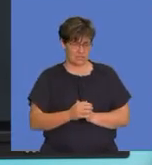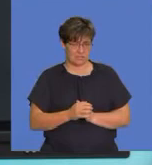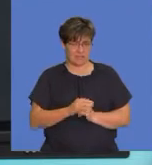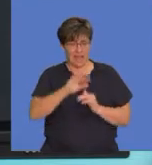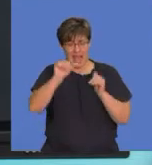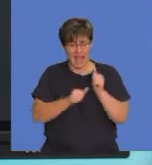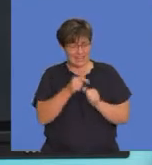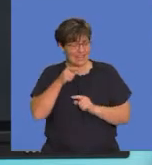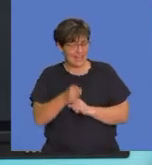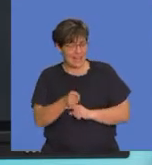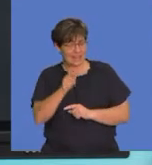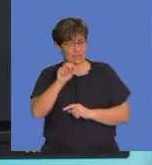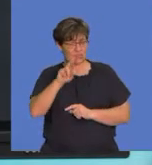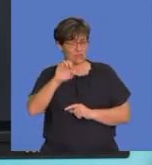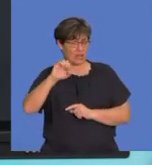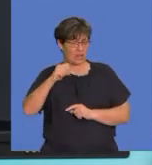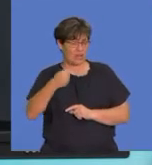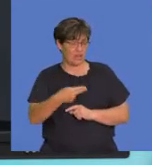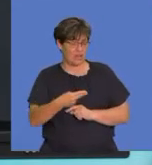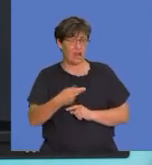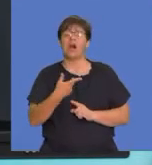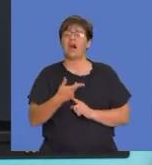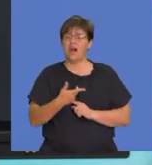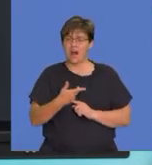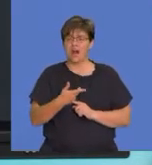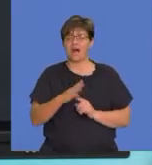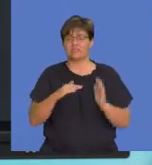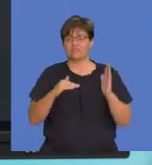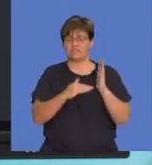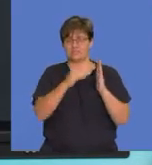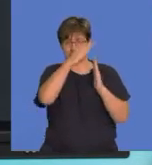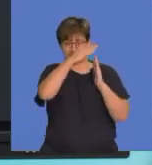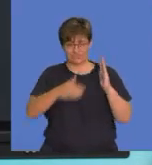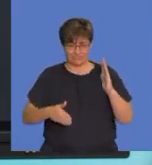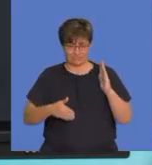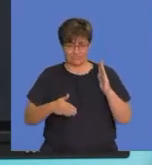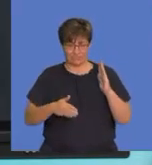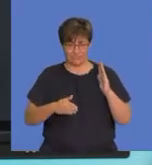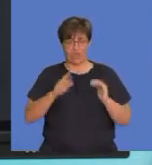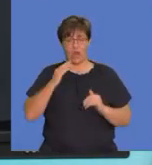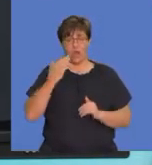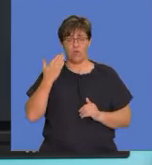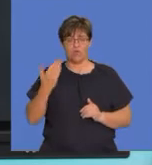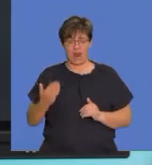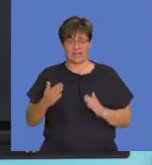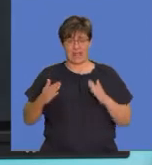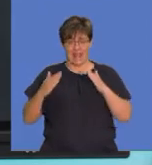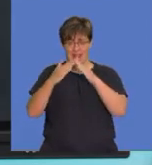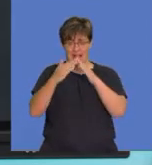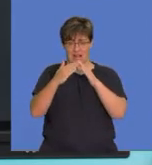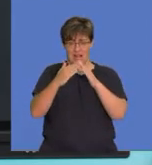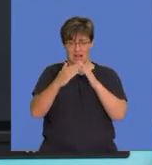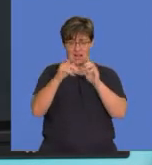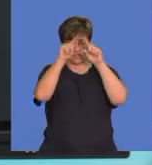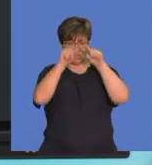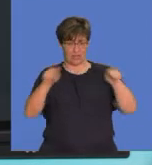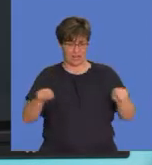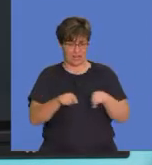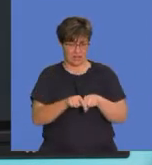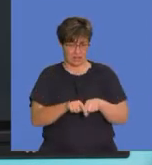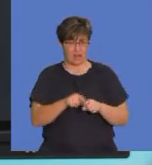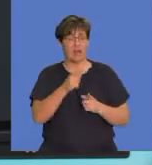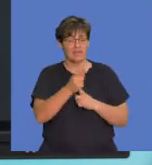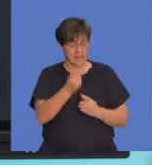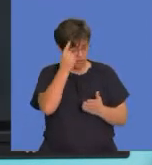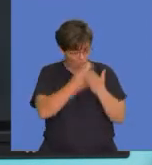Under trigonometry, you can only talk about a right-angled triangle. And with the right-angled